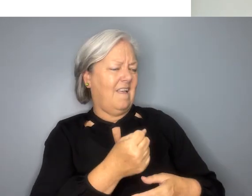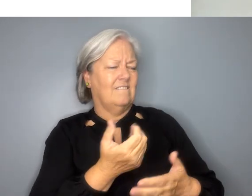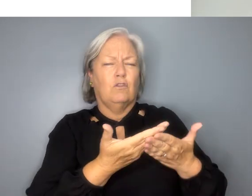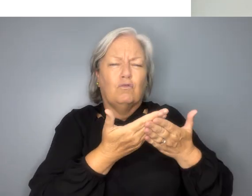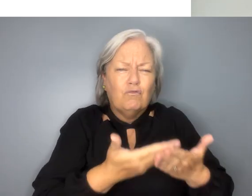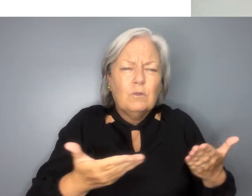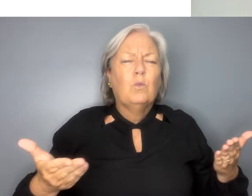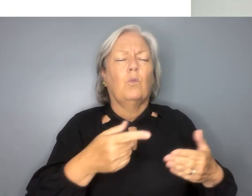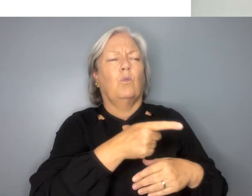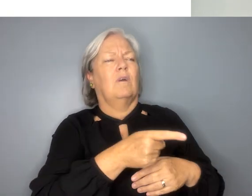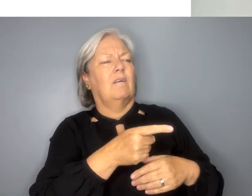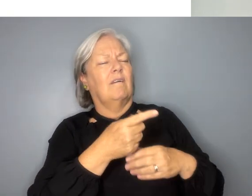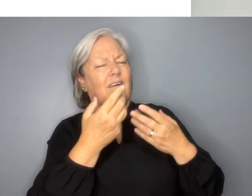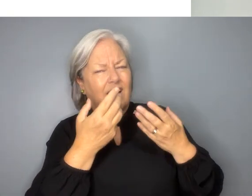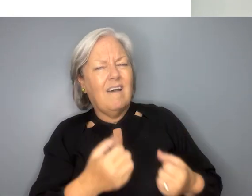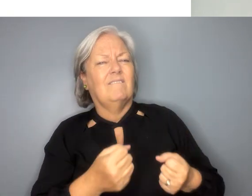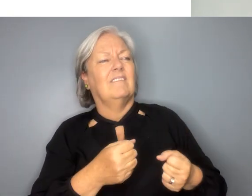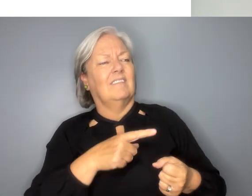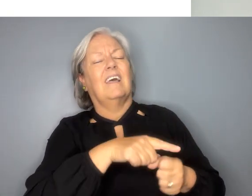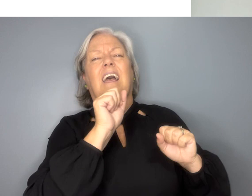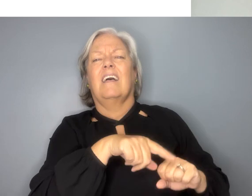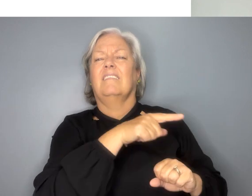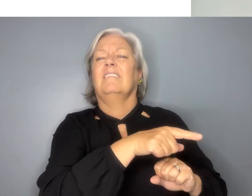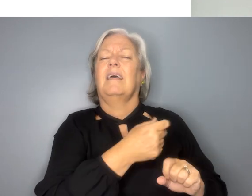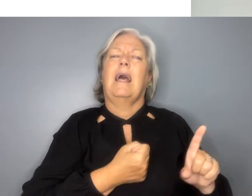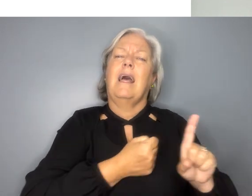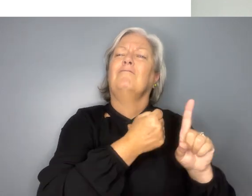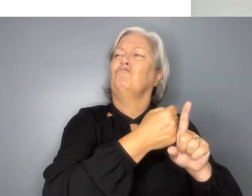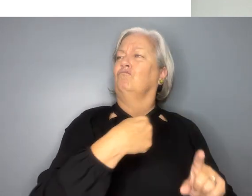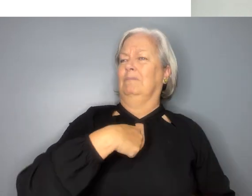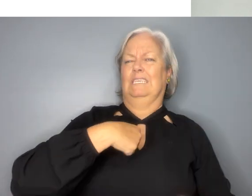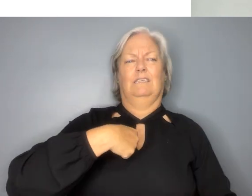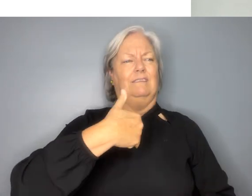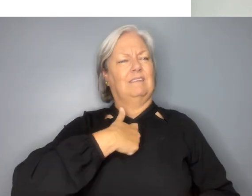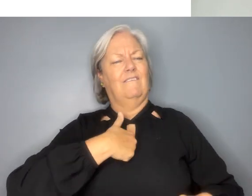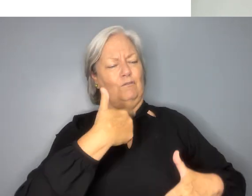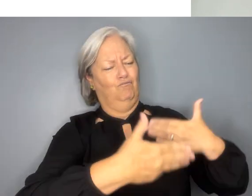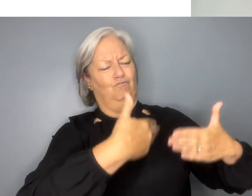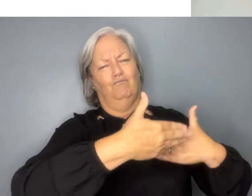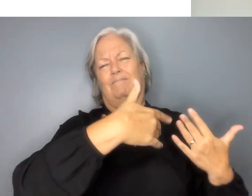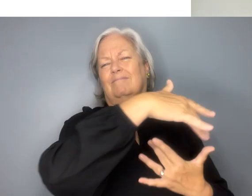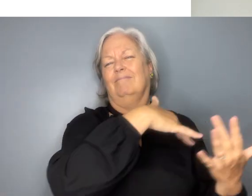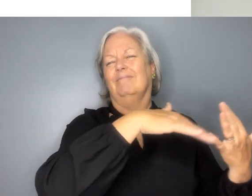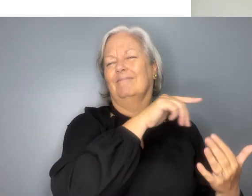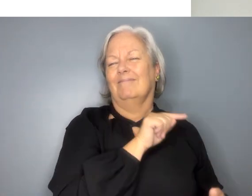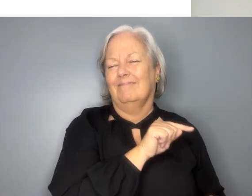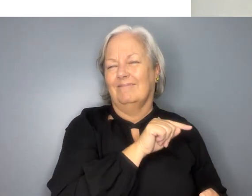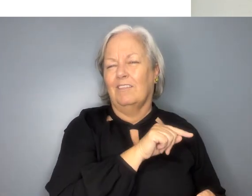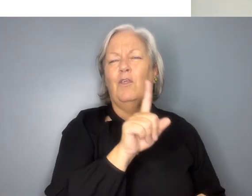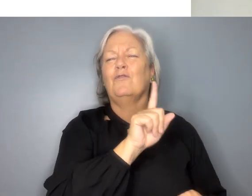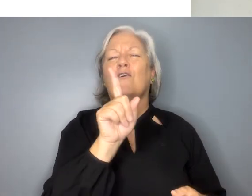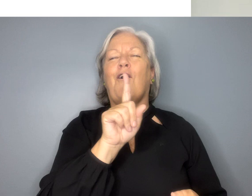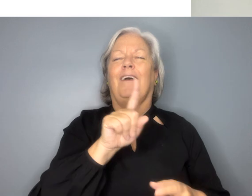resources and that they are given the ability to advocate for themselves effectively. And that comes